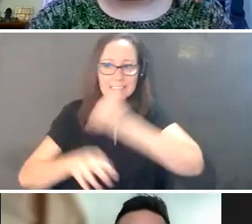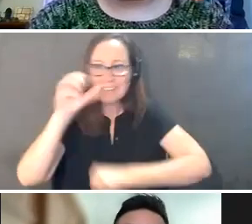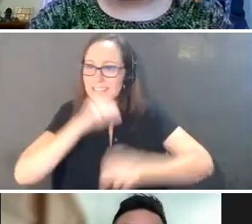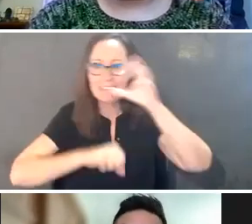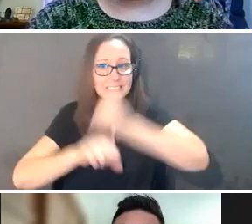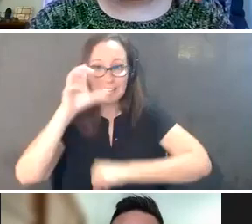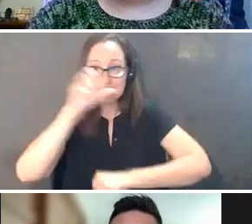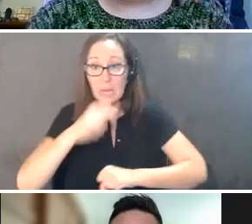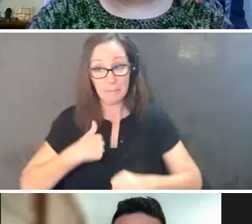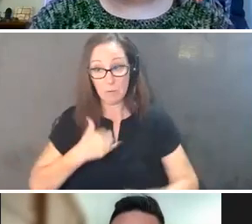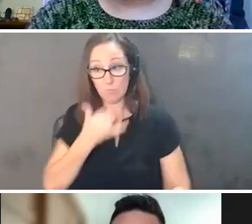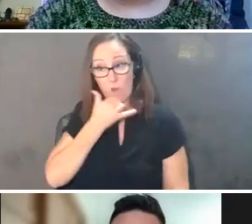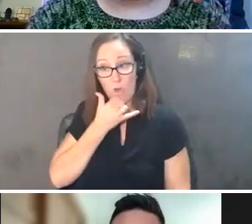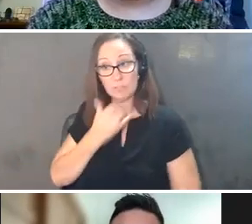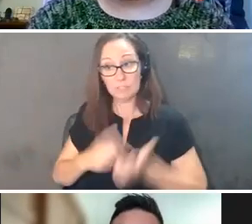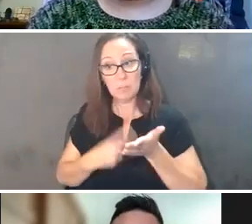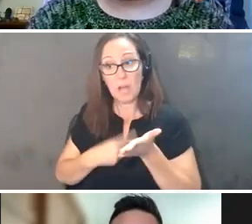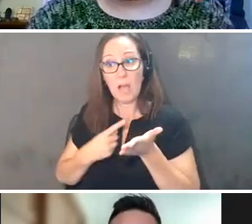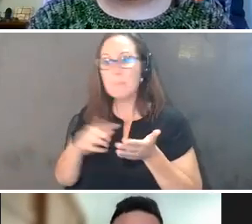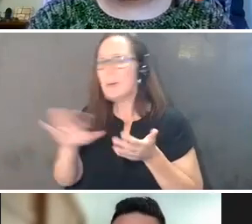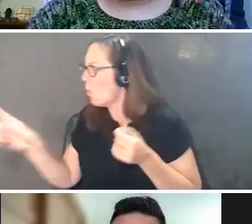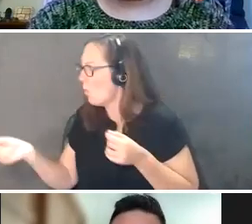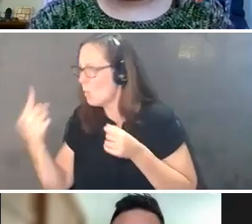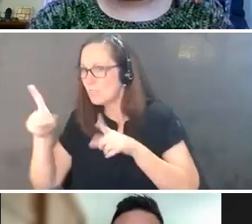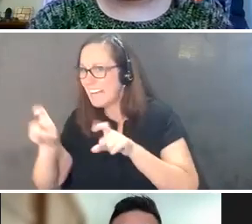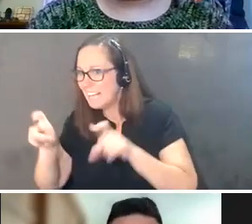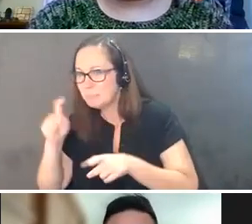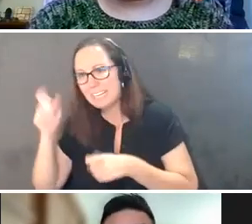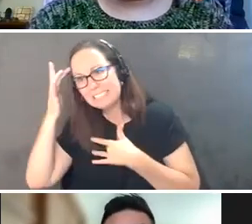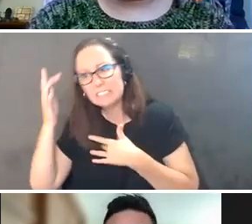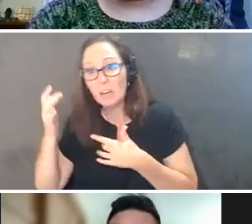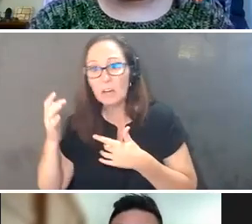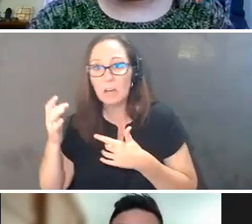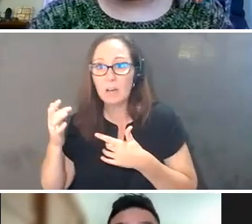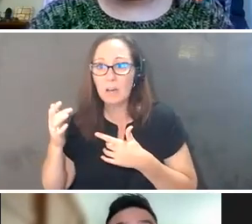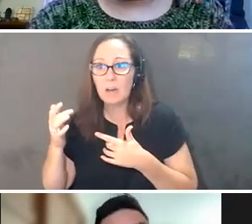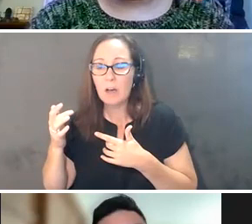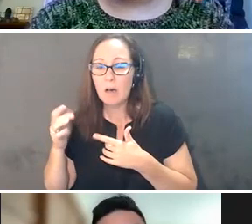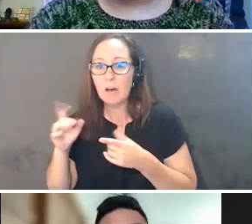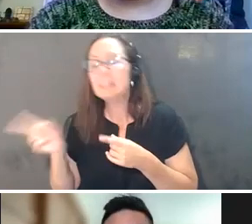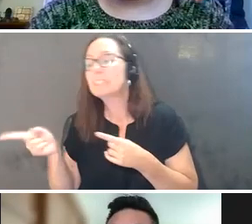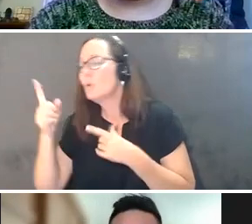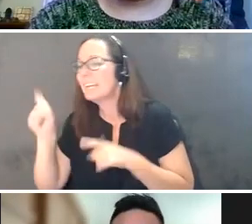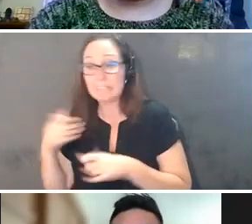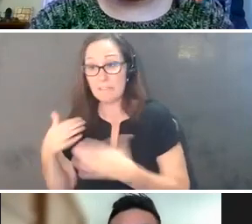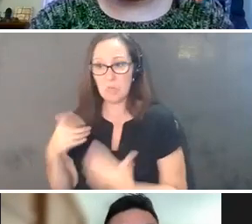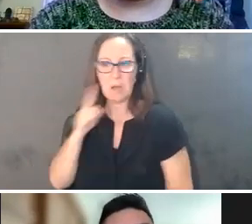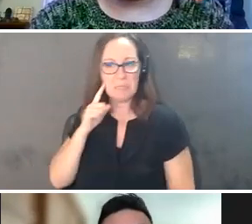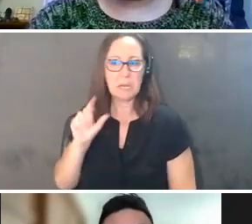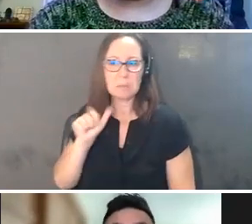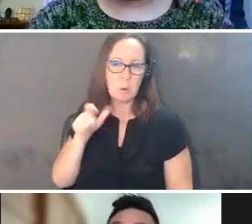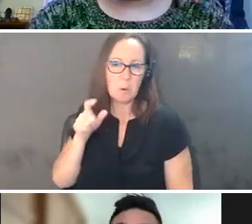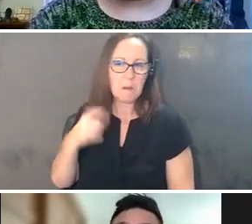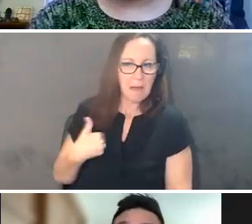been wrong when I thought somebody didn't? You know, I told them to get tested anyways, but I didn't think they had it. Yeah, I've been wrong. They had it. And the opposite. Oh, I think you have it.